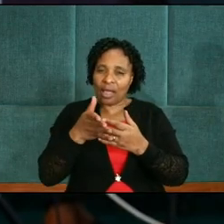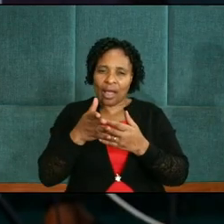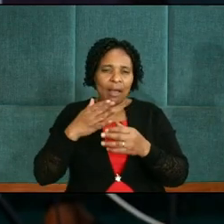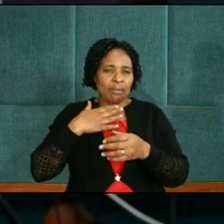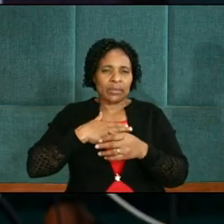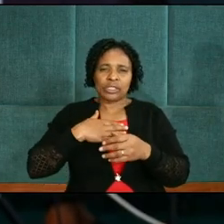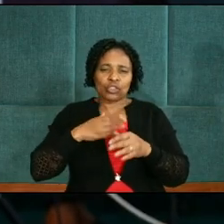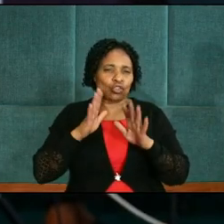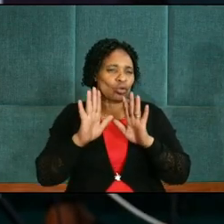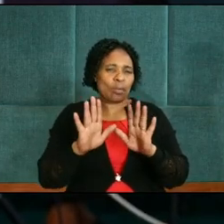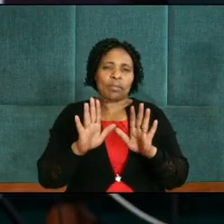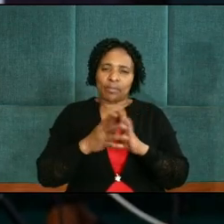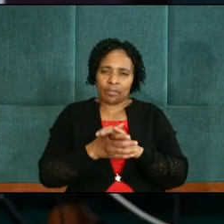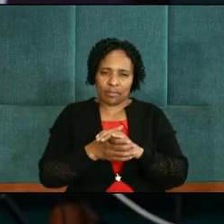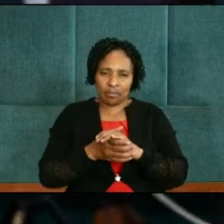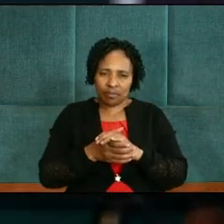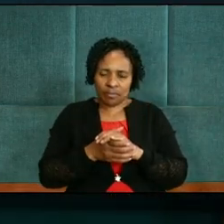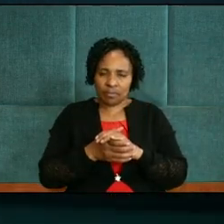at the pearly gates.